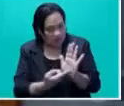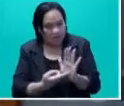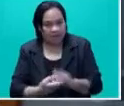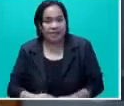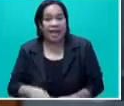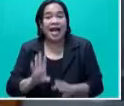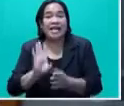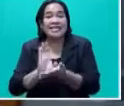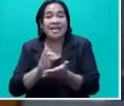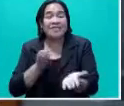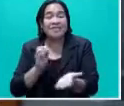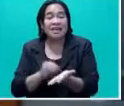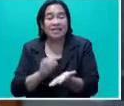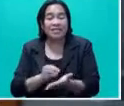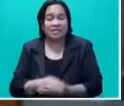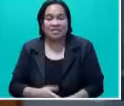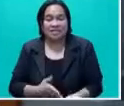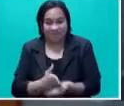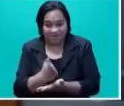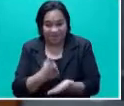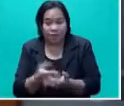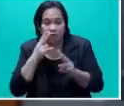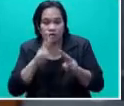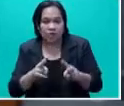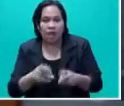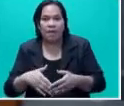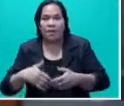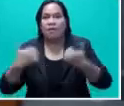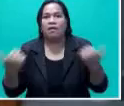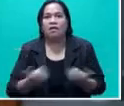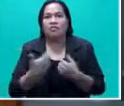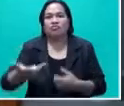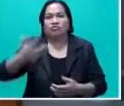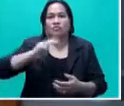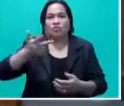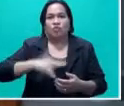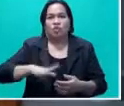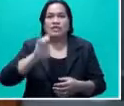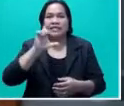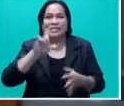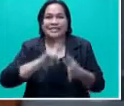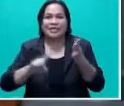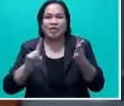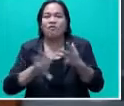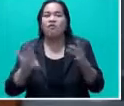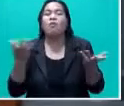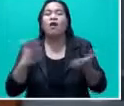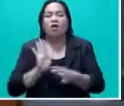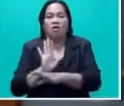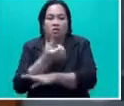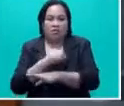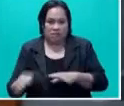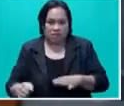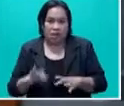civil servant has seen a big recruitment of CEOs from overseas. And